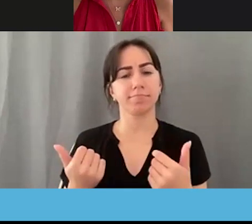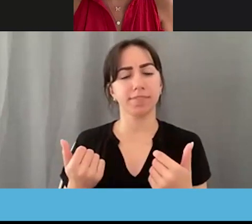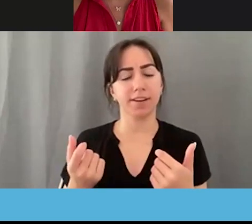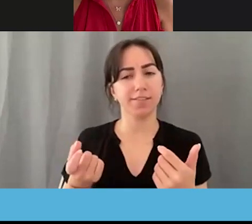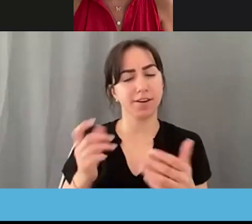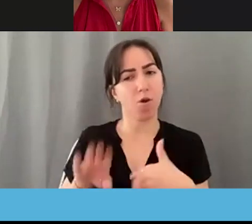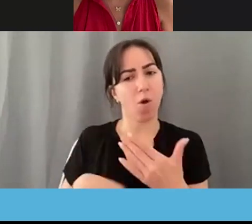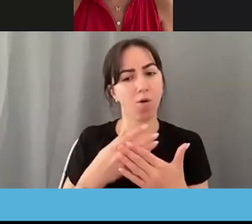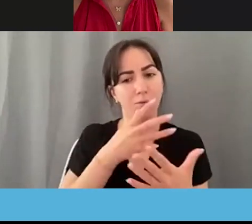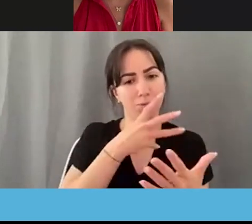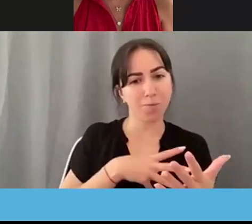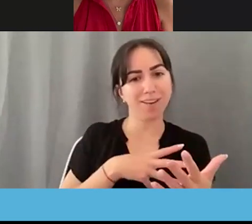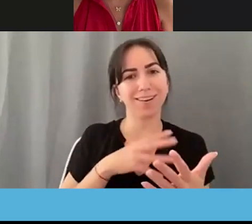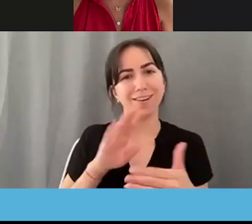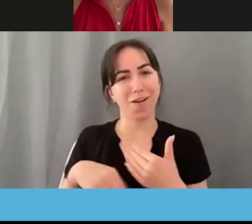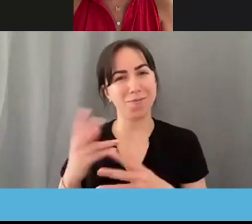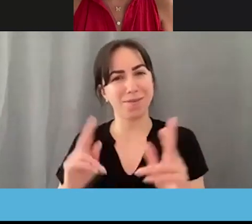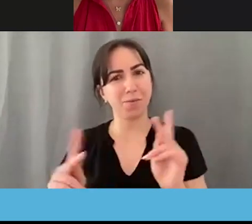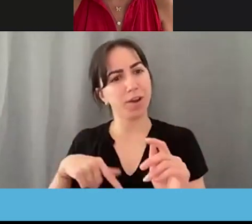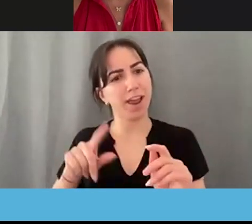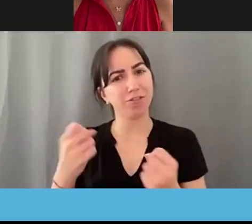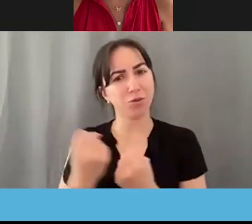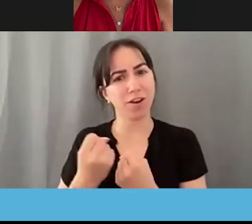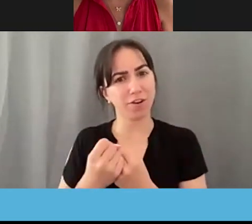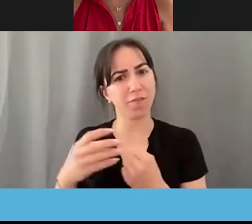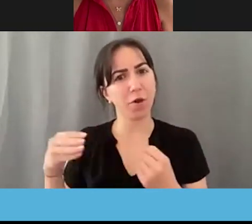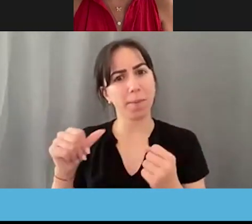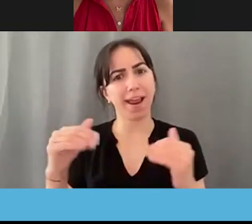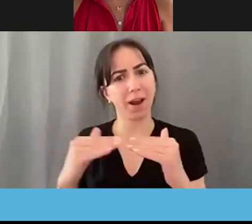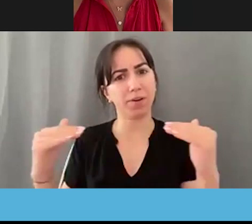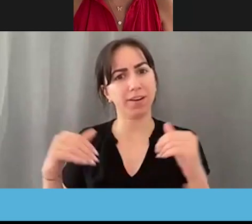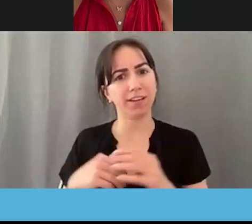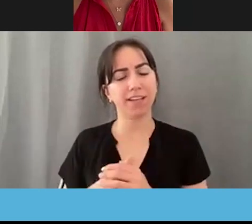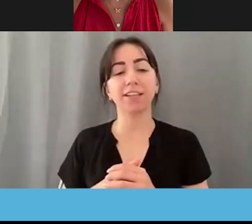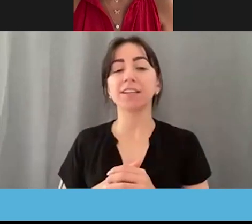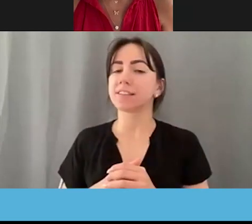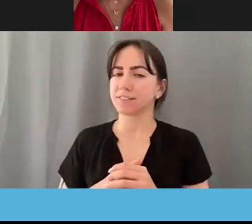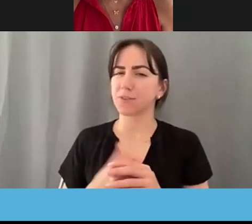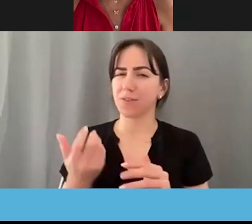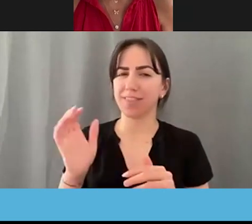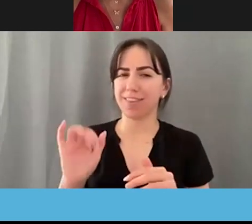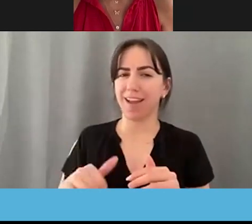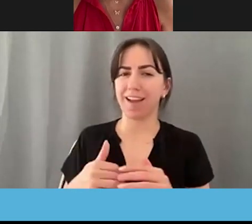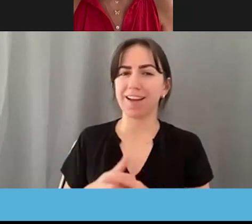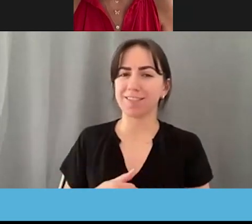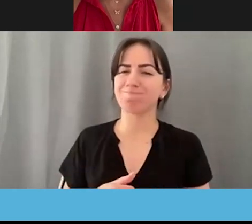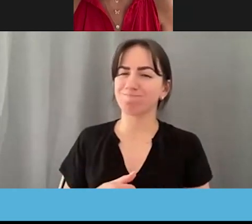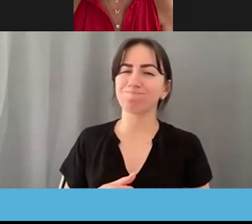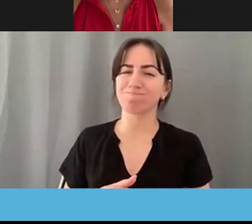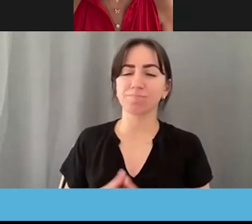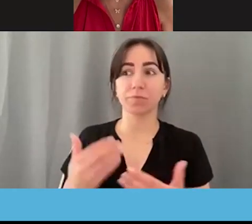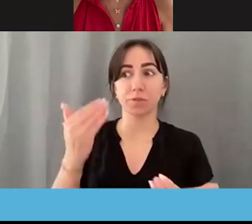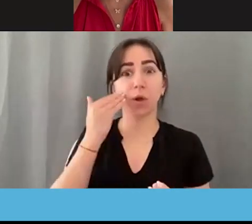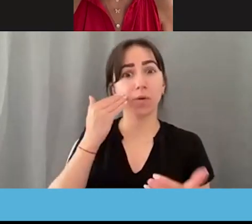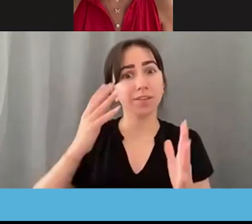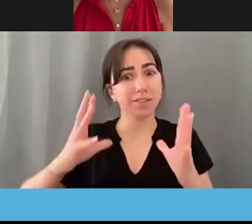people. Really, we should be advocating for pay equity, right? So it's really, it's knowing that it's